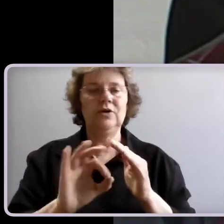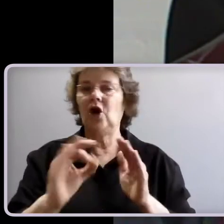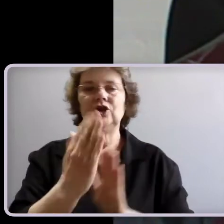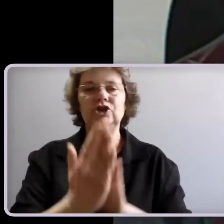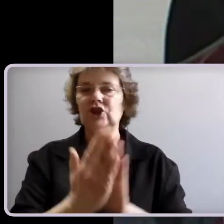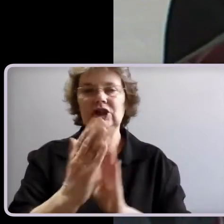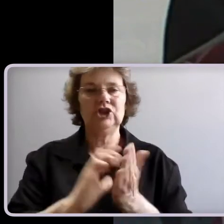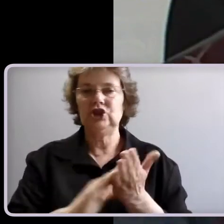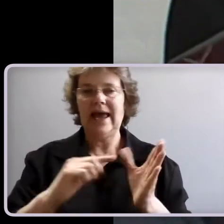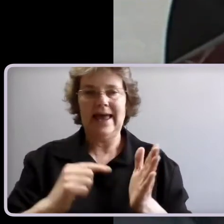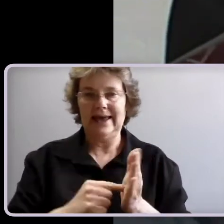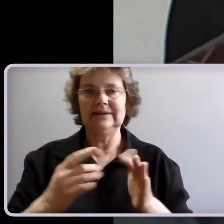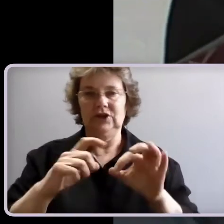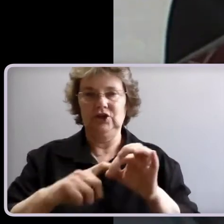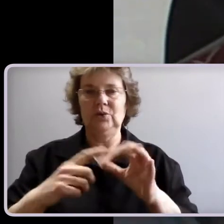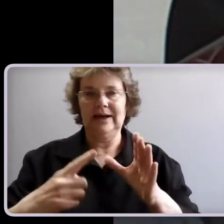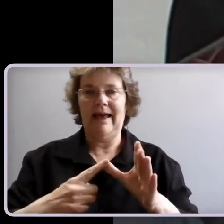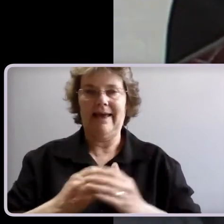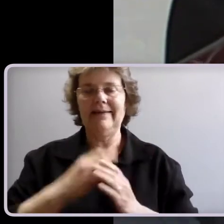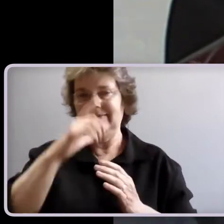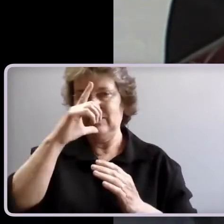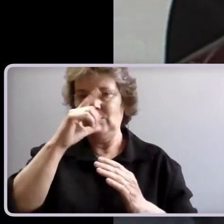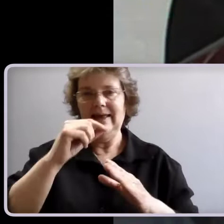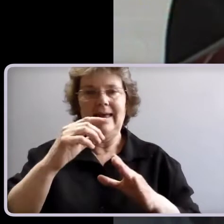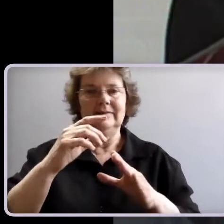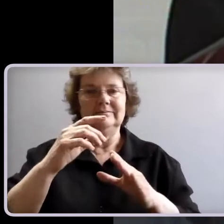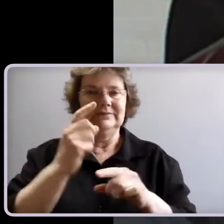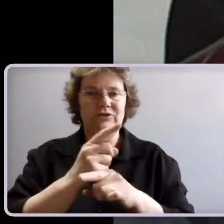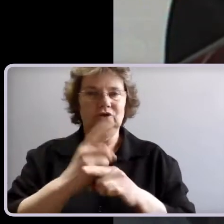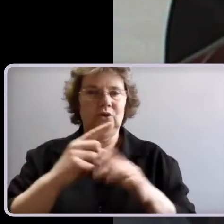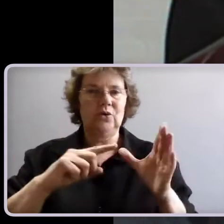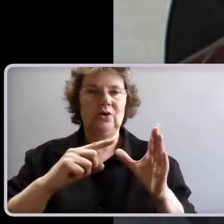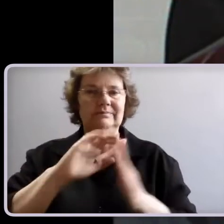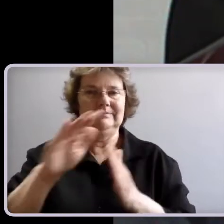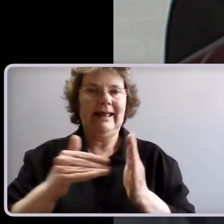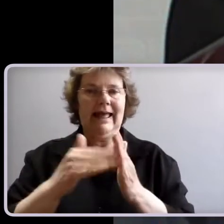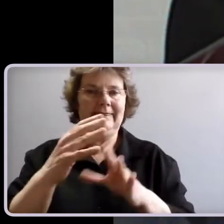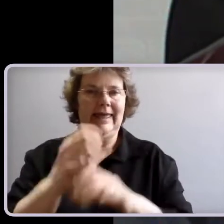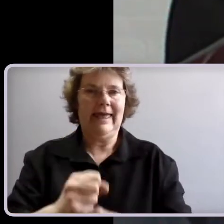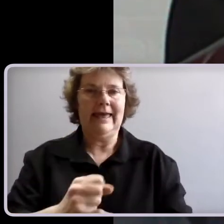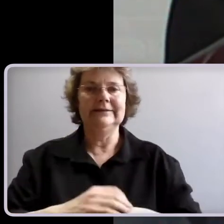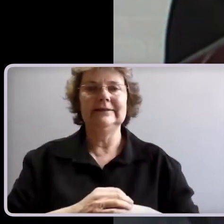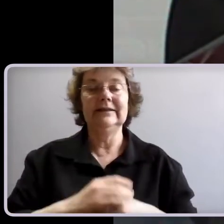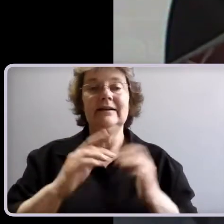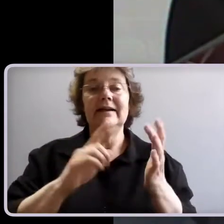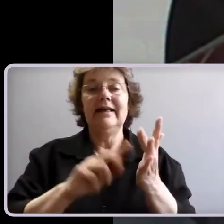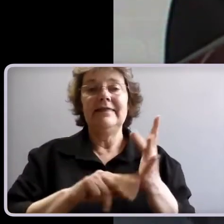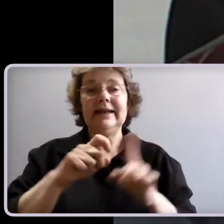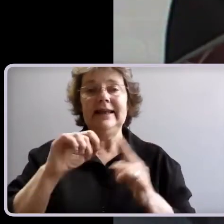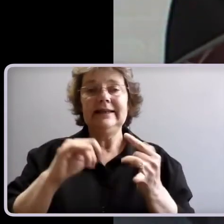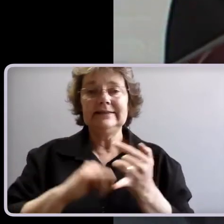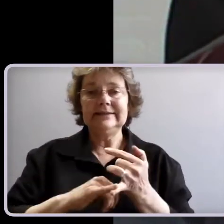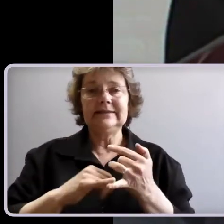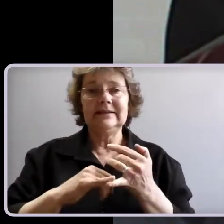those at the end. All the links and information that we are talking about will be available in the recording of this